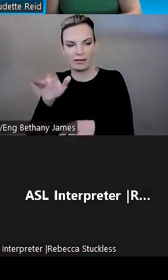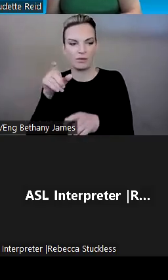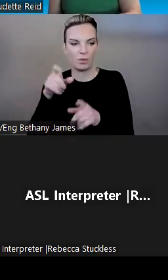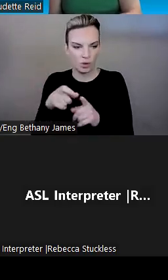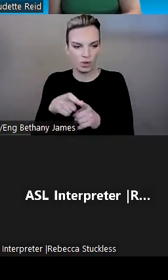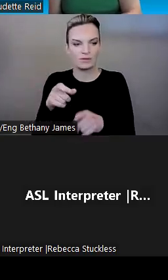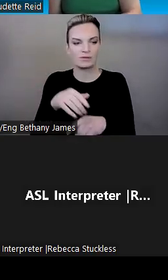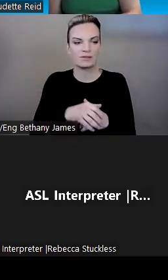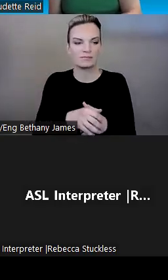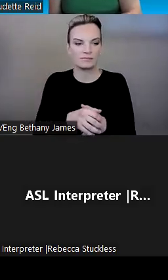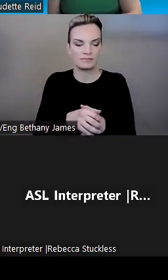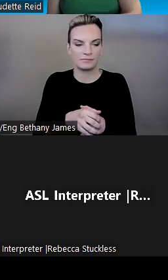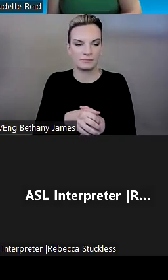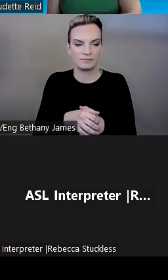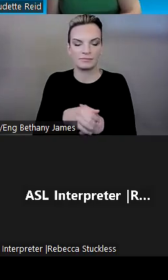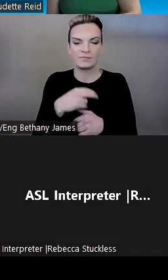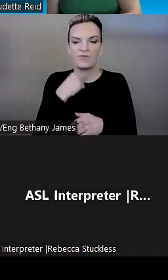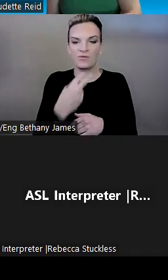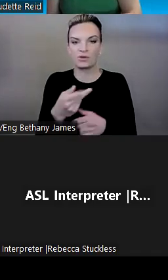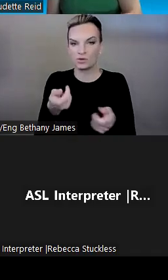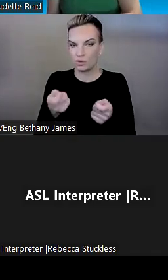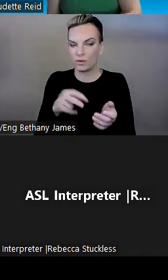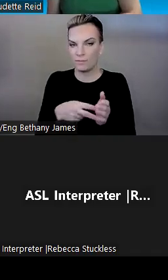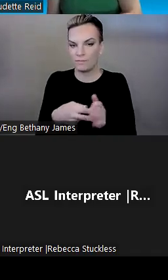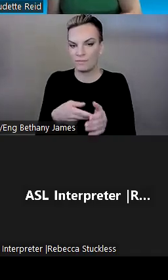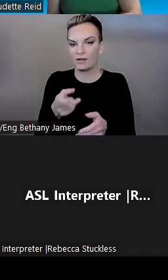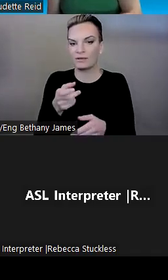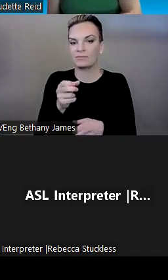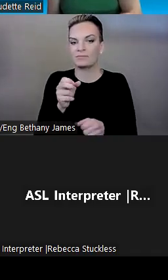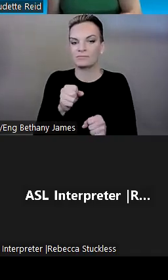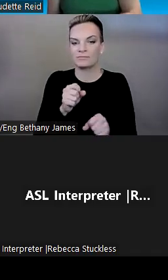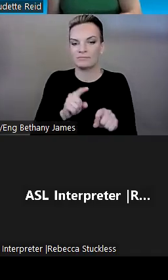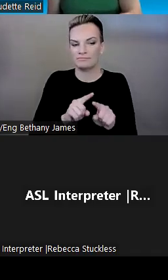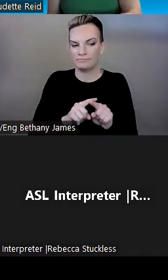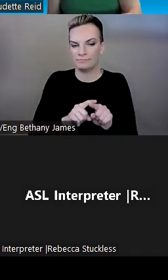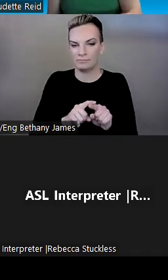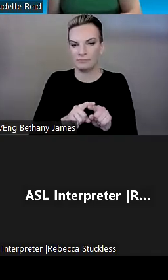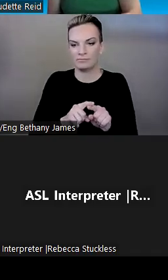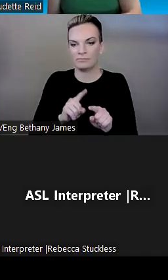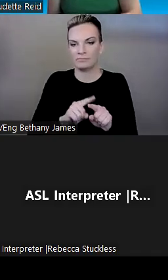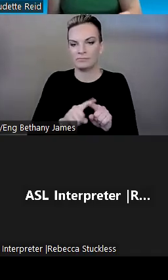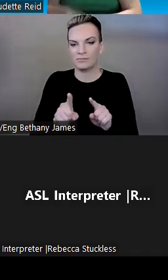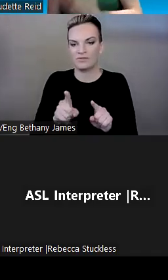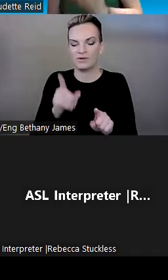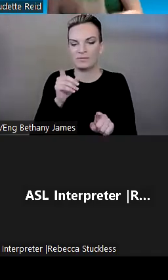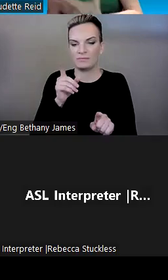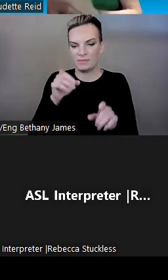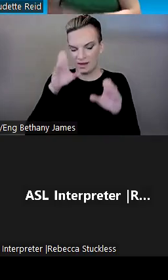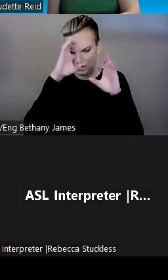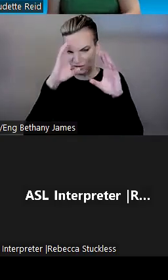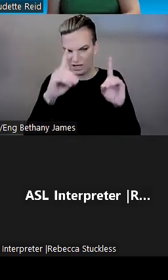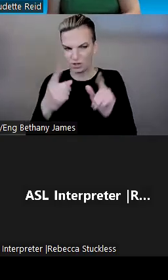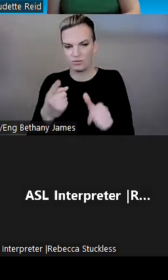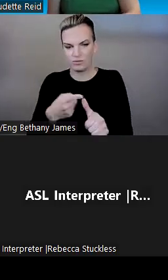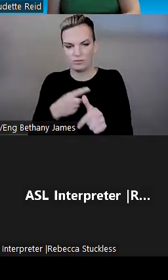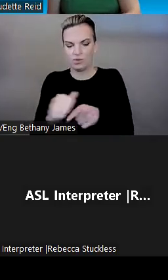Now, voice control includes onboarding experiences with education to support so that you learn